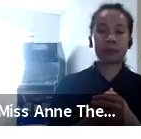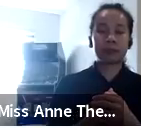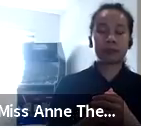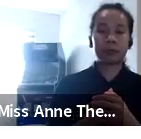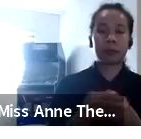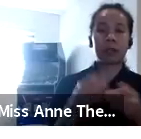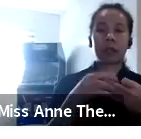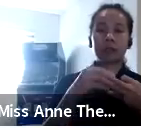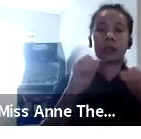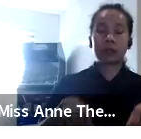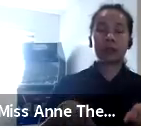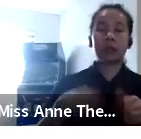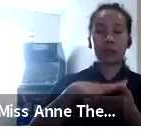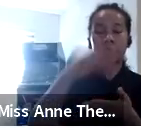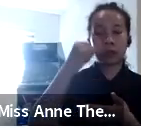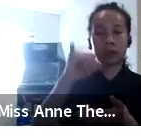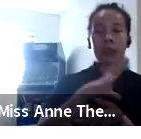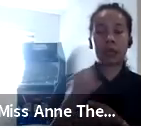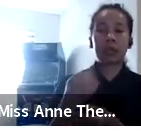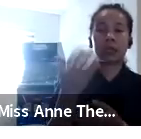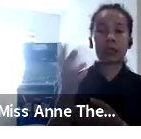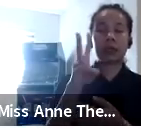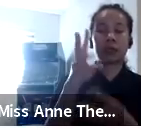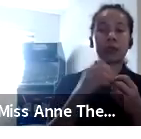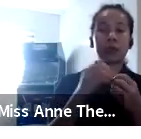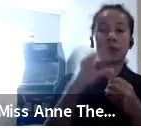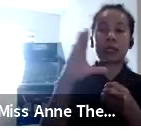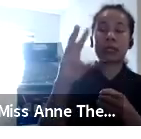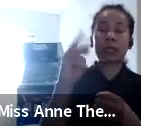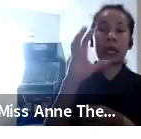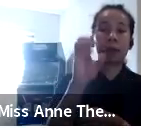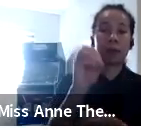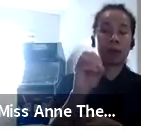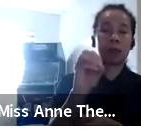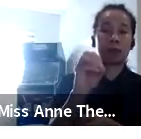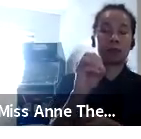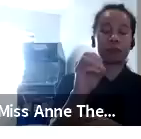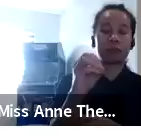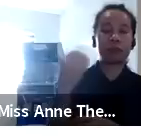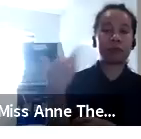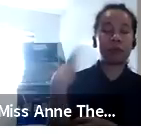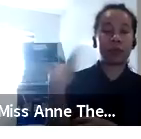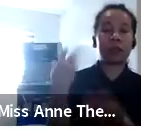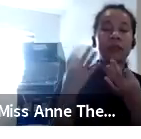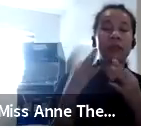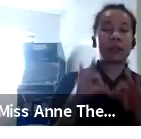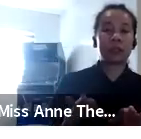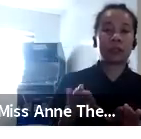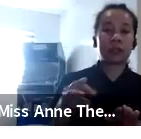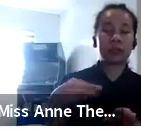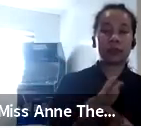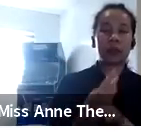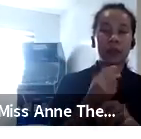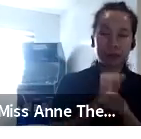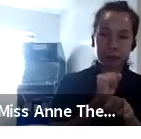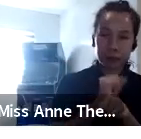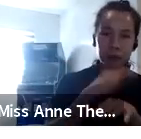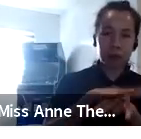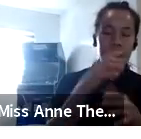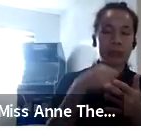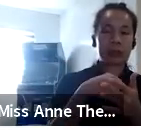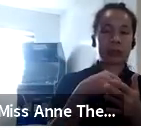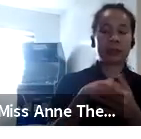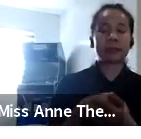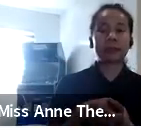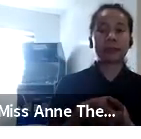Flexible Learning. And there are two more CMOs underway, which are, we are really working on it. You know,